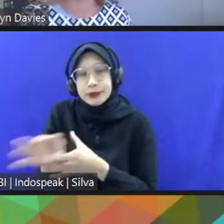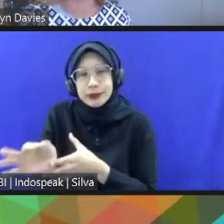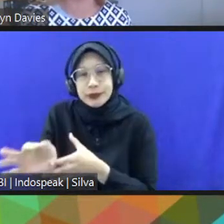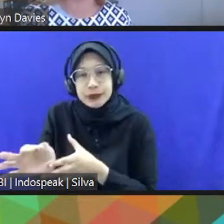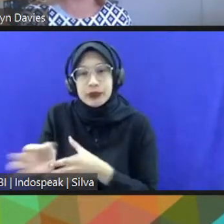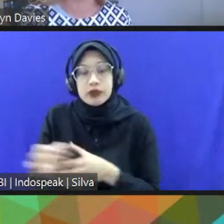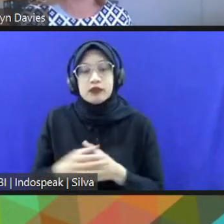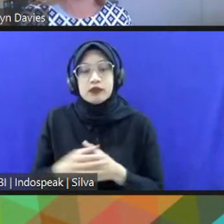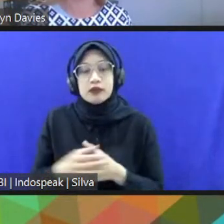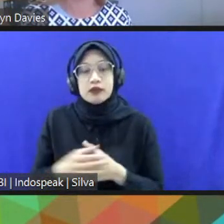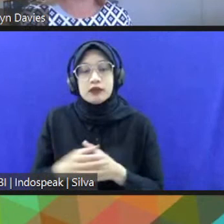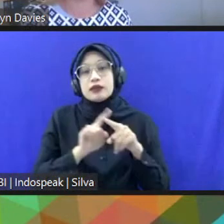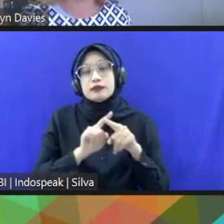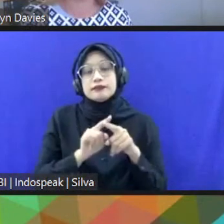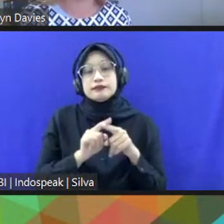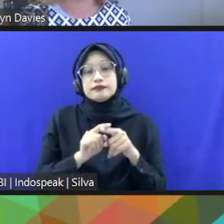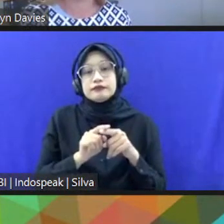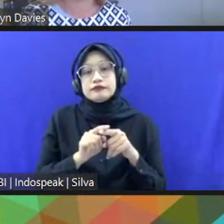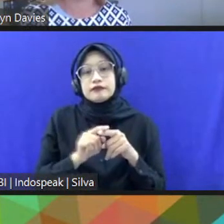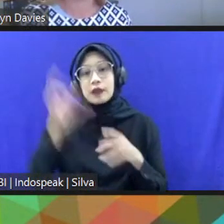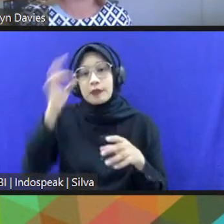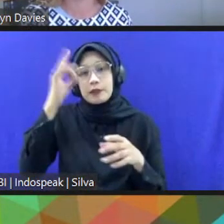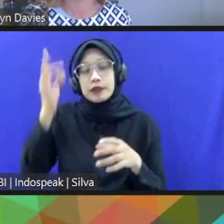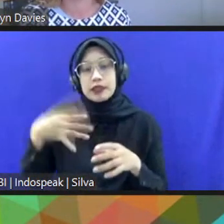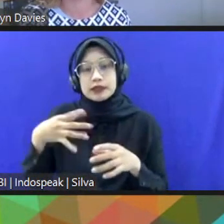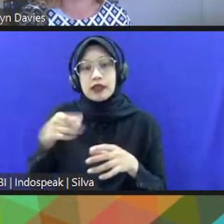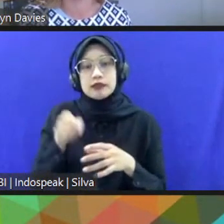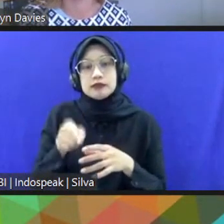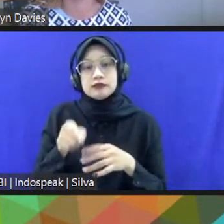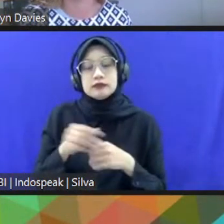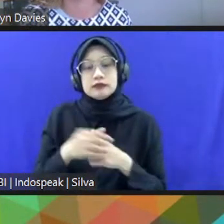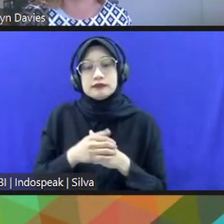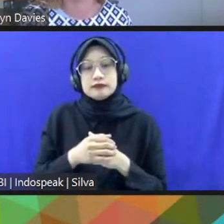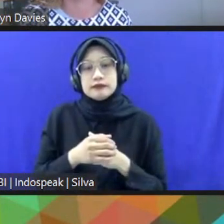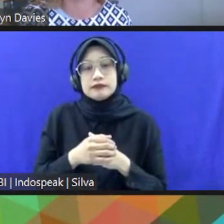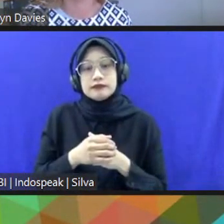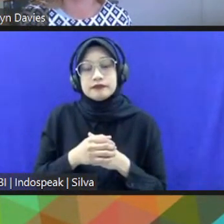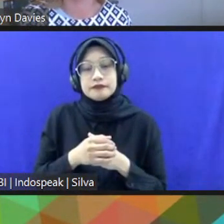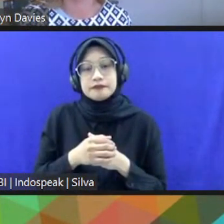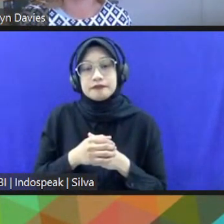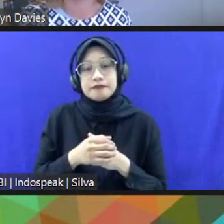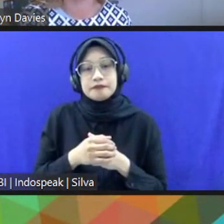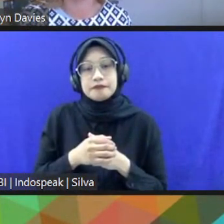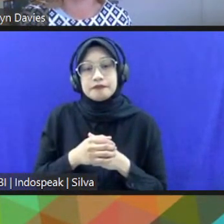that many populist elements, in this case